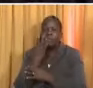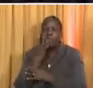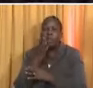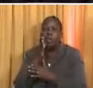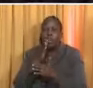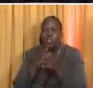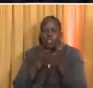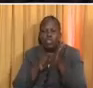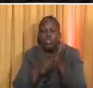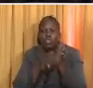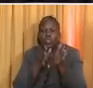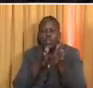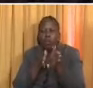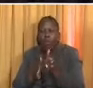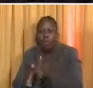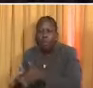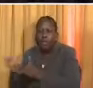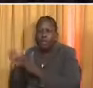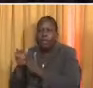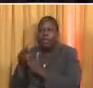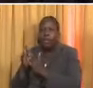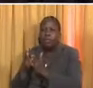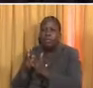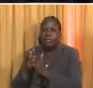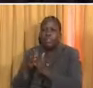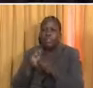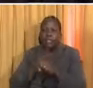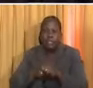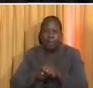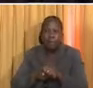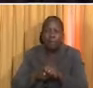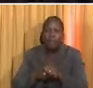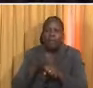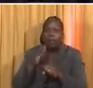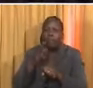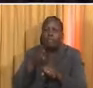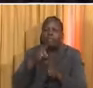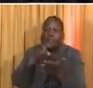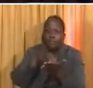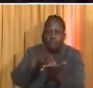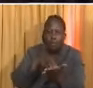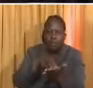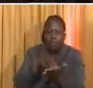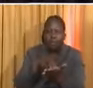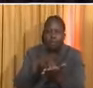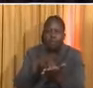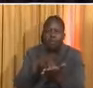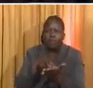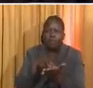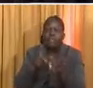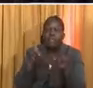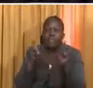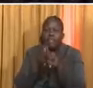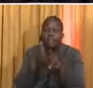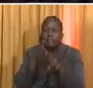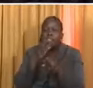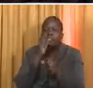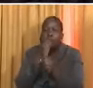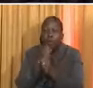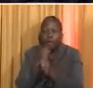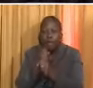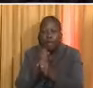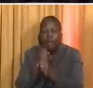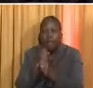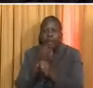the period of review of the names and boundaries of those constituencies. This task, in terms of